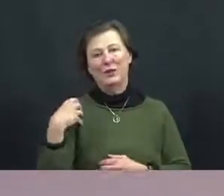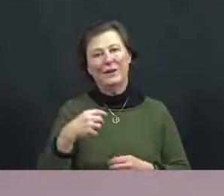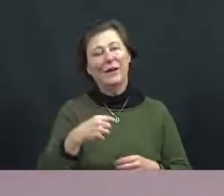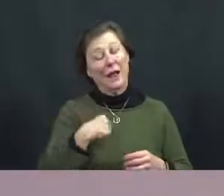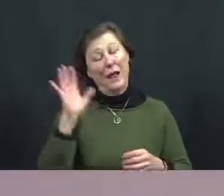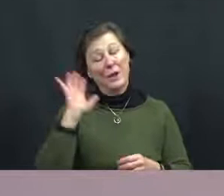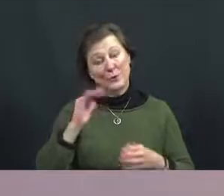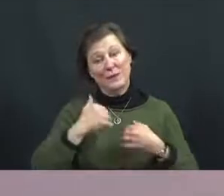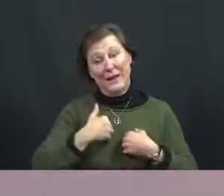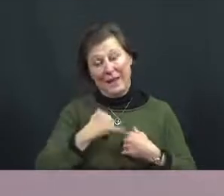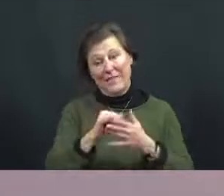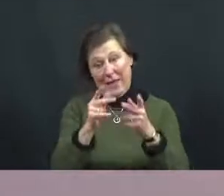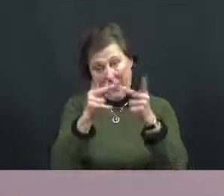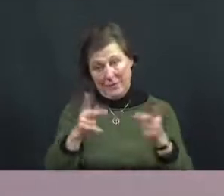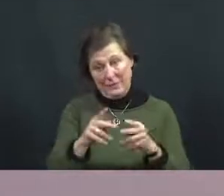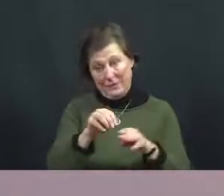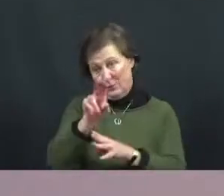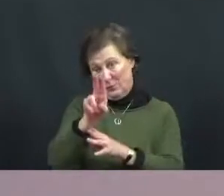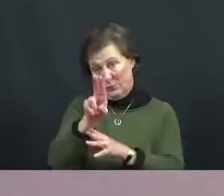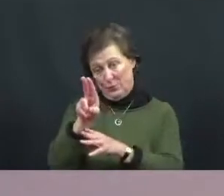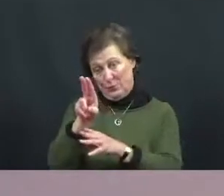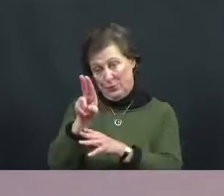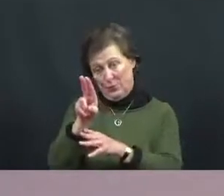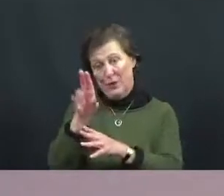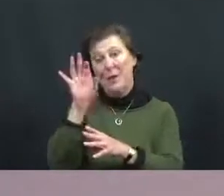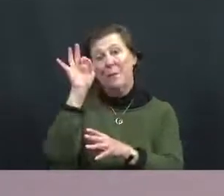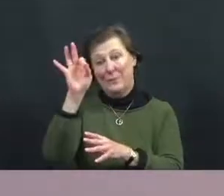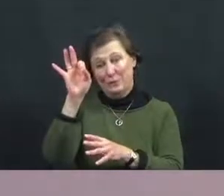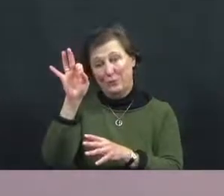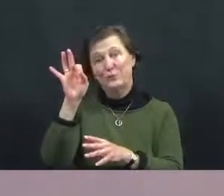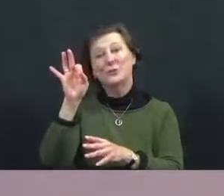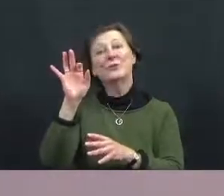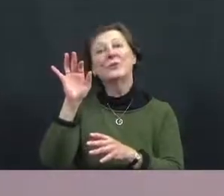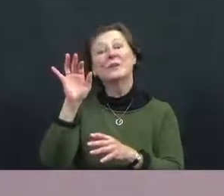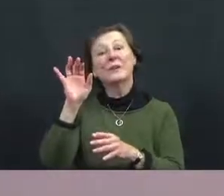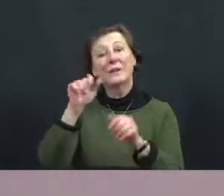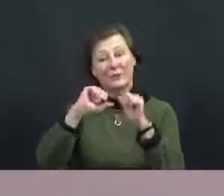Universalist Ministers Association. I was Todd Eckloff's good officer.